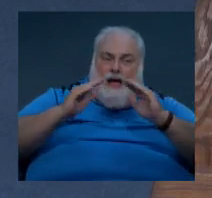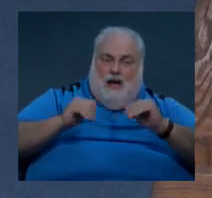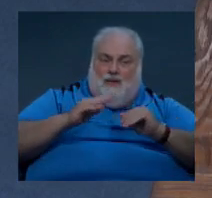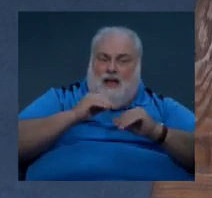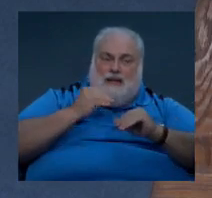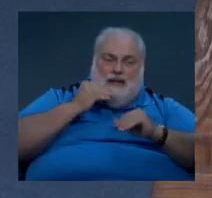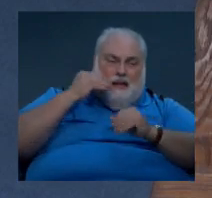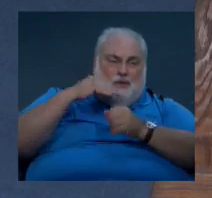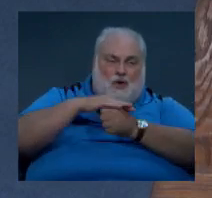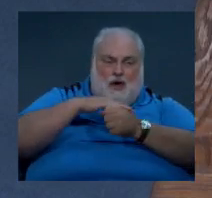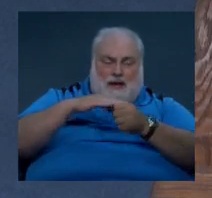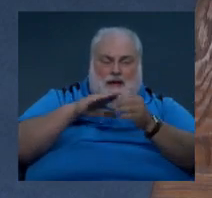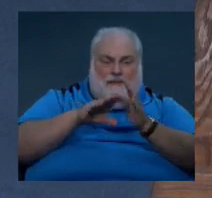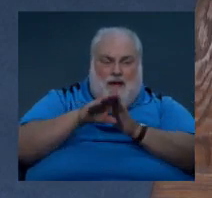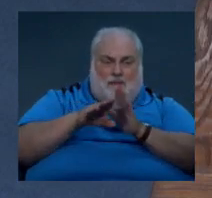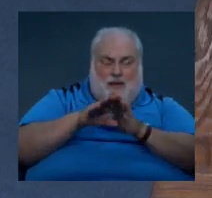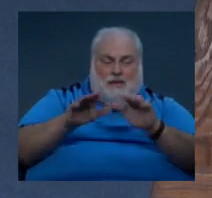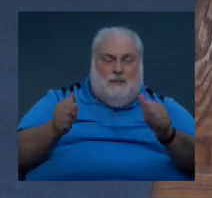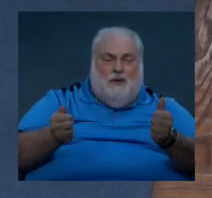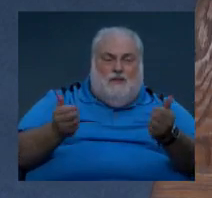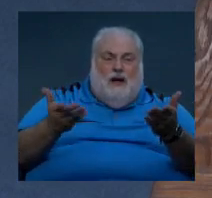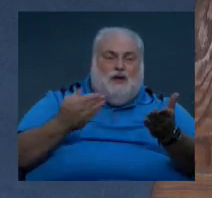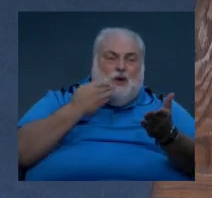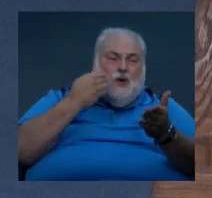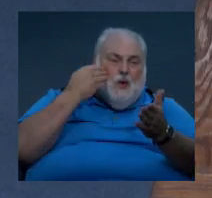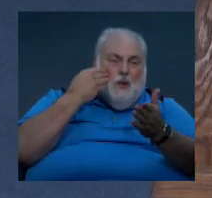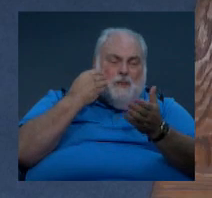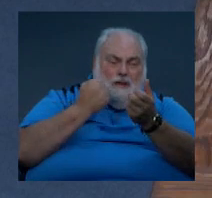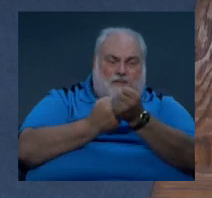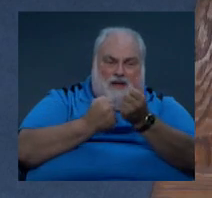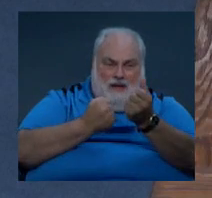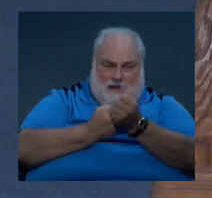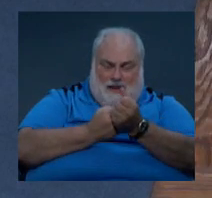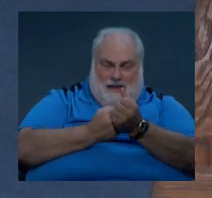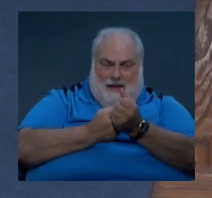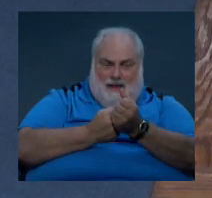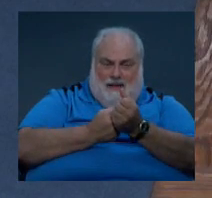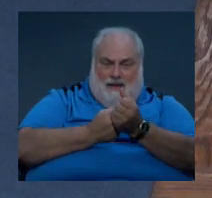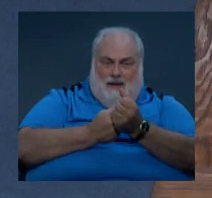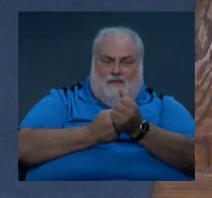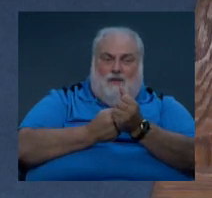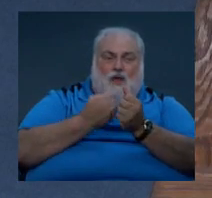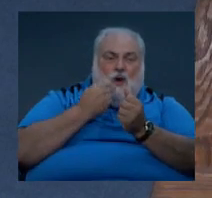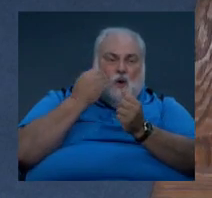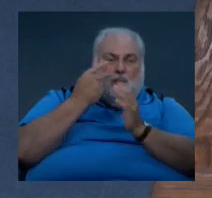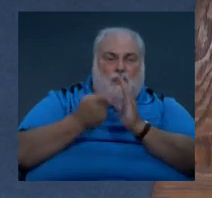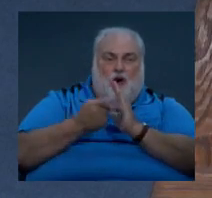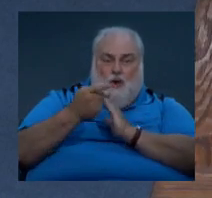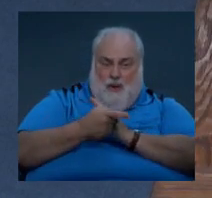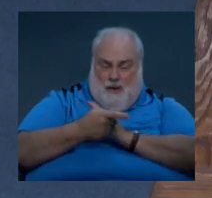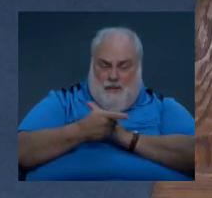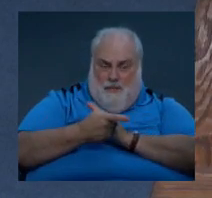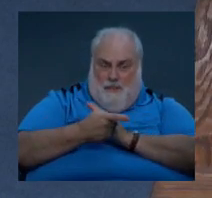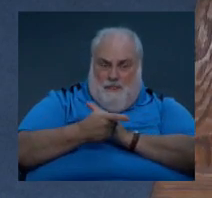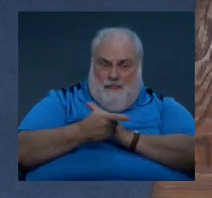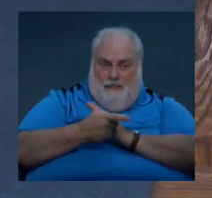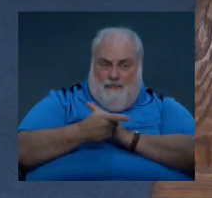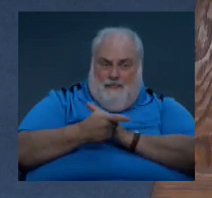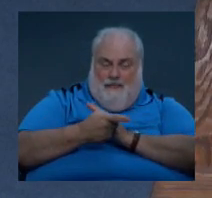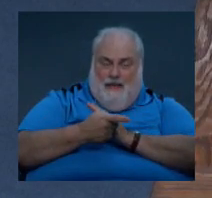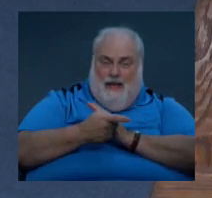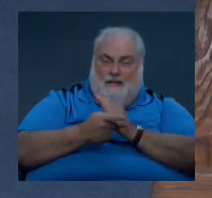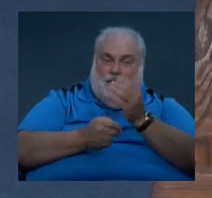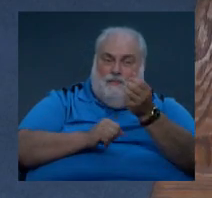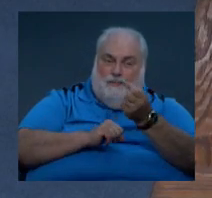home funds that provides funding for the home program, which in turn provides